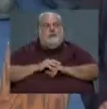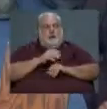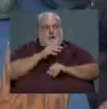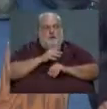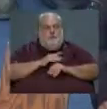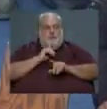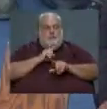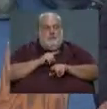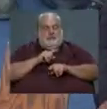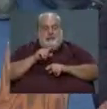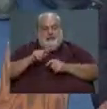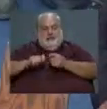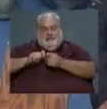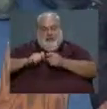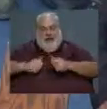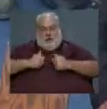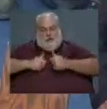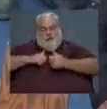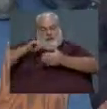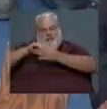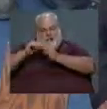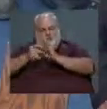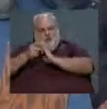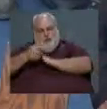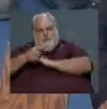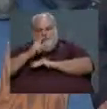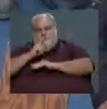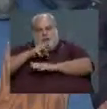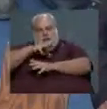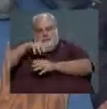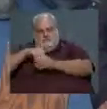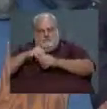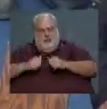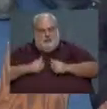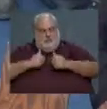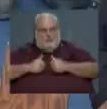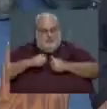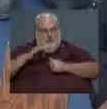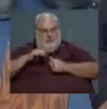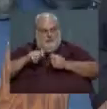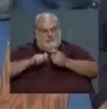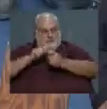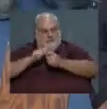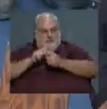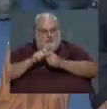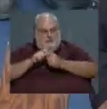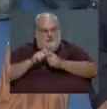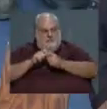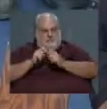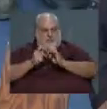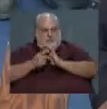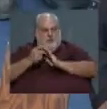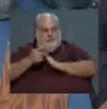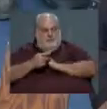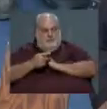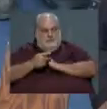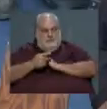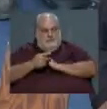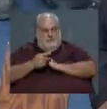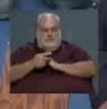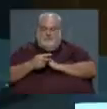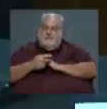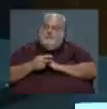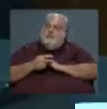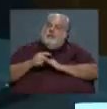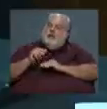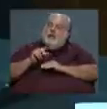I'm not sure of the actual address of that particular program. I'm sorry, I didn't include the address of the of that program. Okay, for